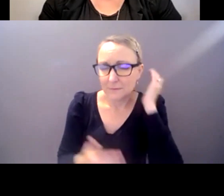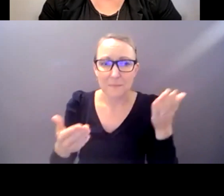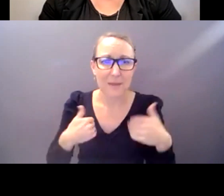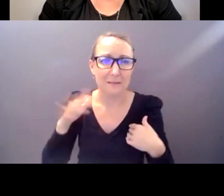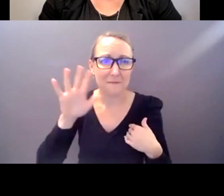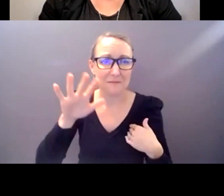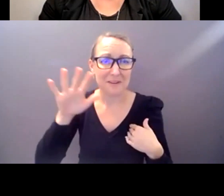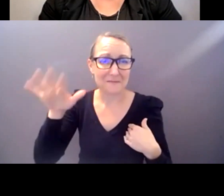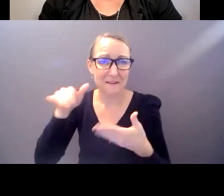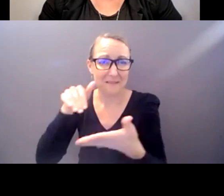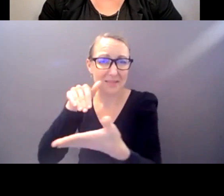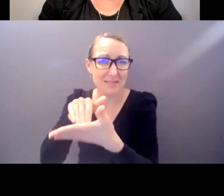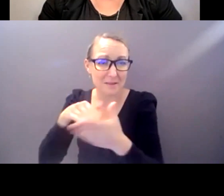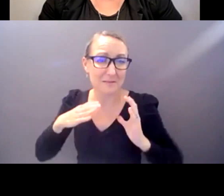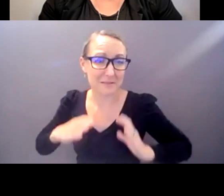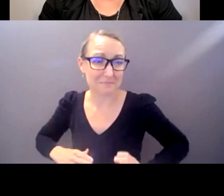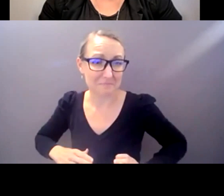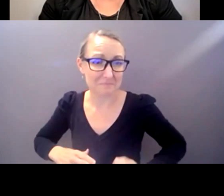55,000 customers